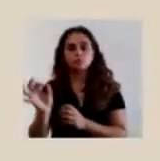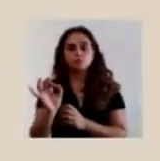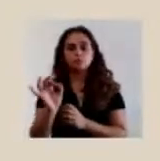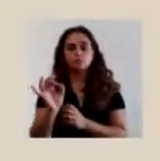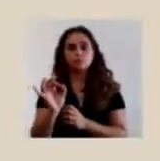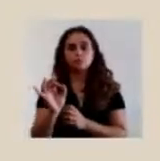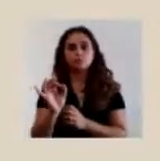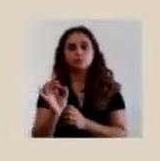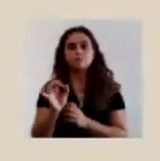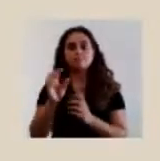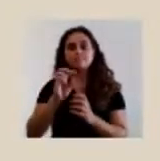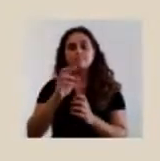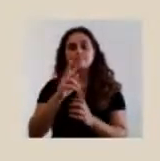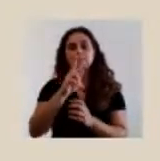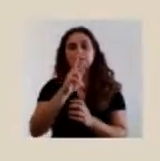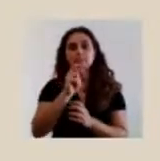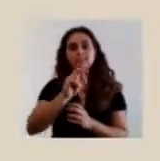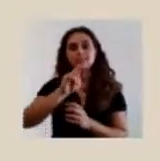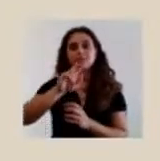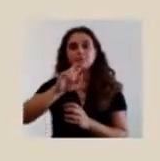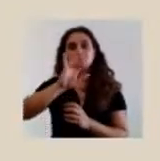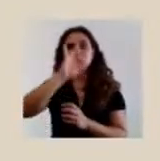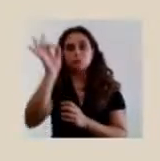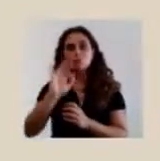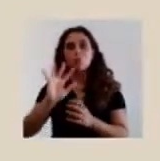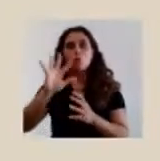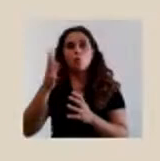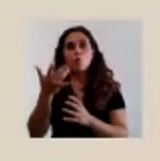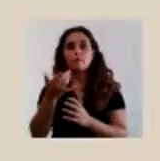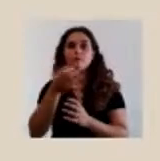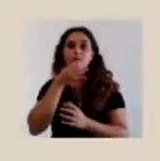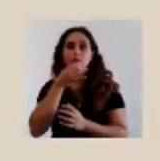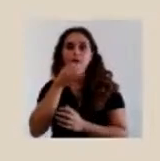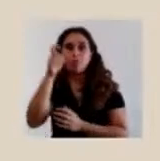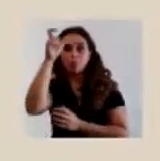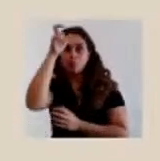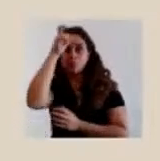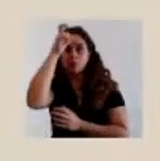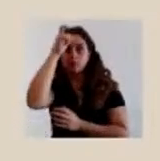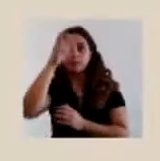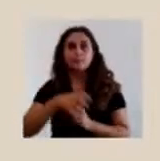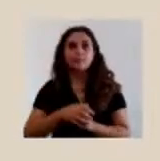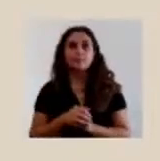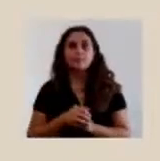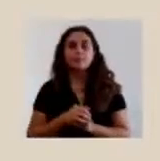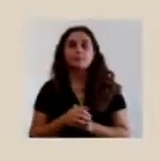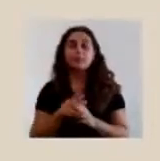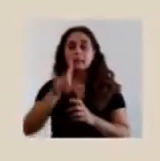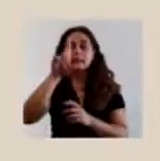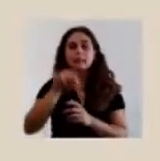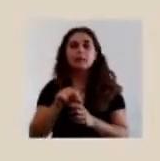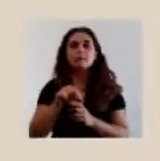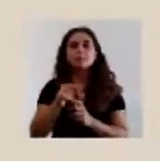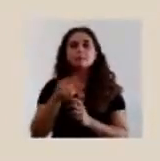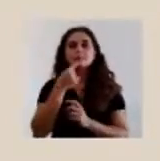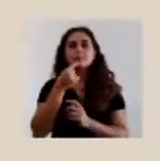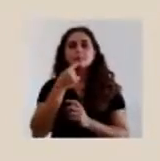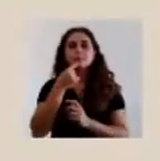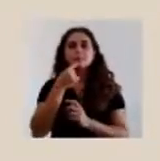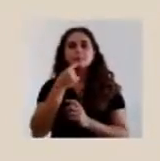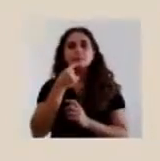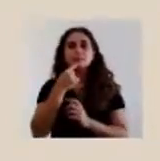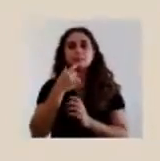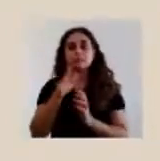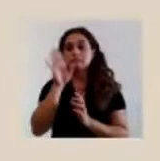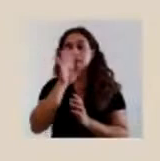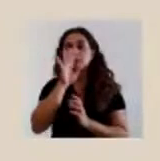sounding name to 13.5% when changed to one of Turkish origin. Furthermore, they found that having a